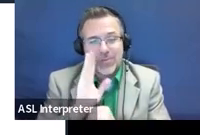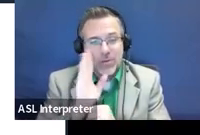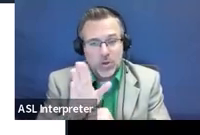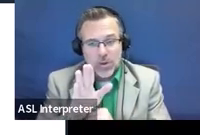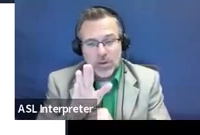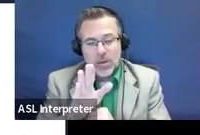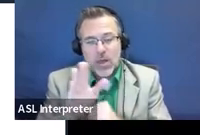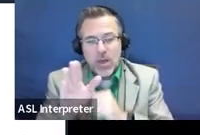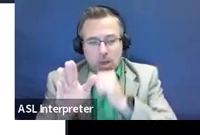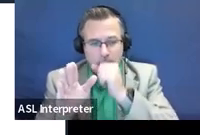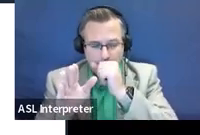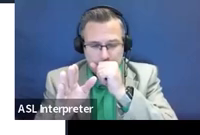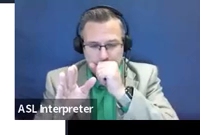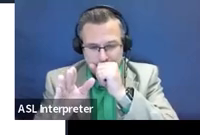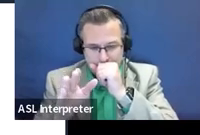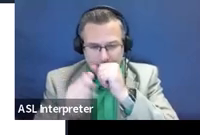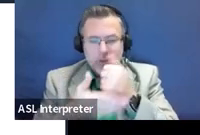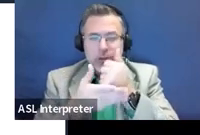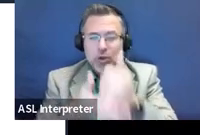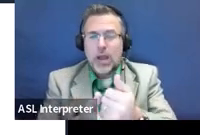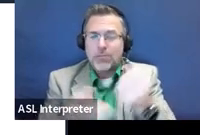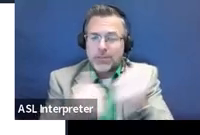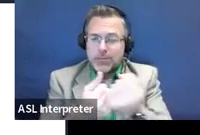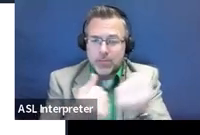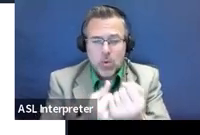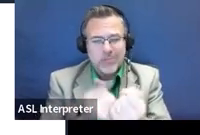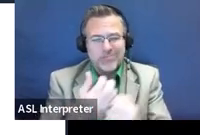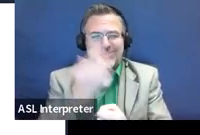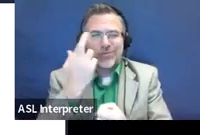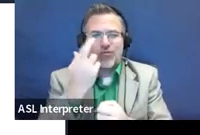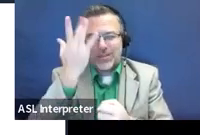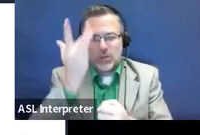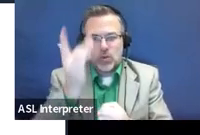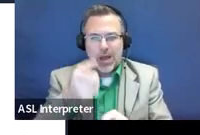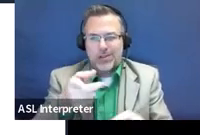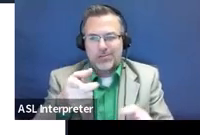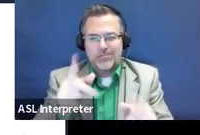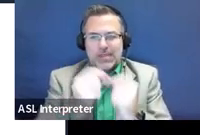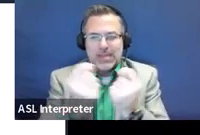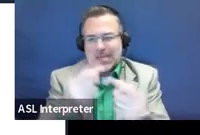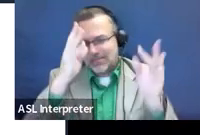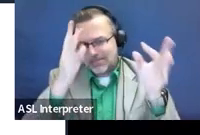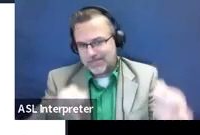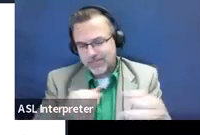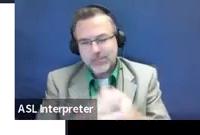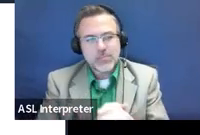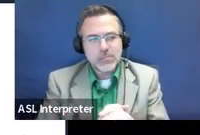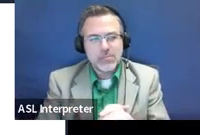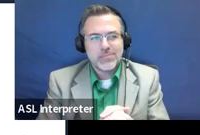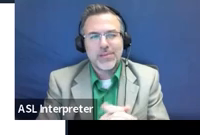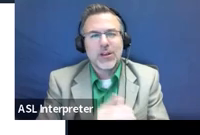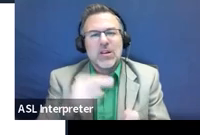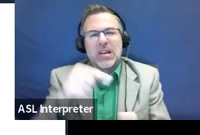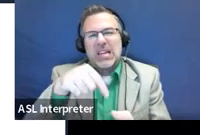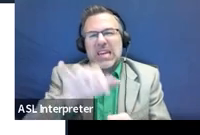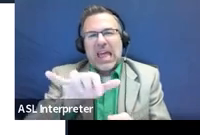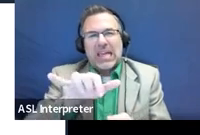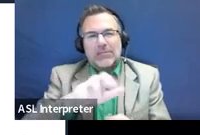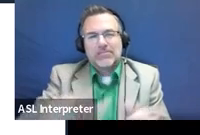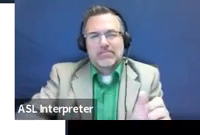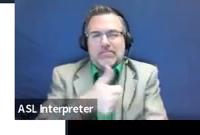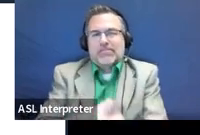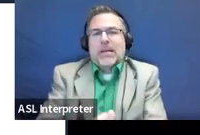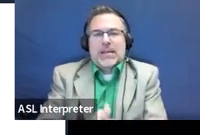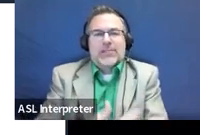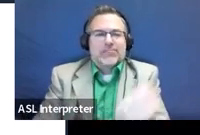to help support those determinations that were made and why they were made. So this is kind of like your backup of